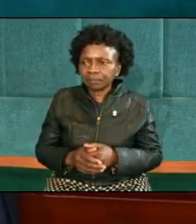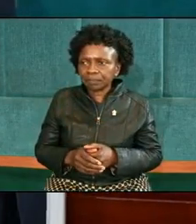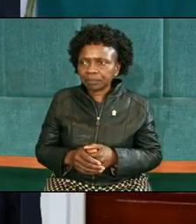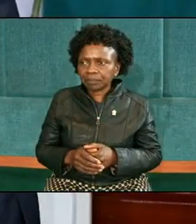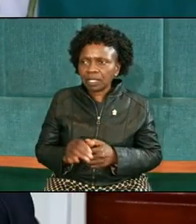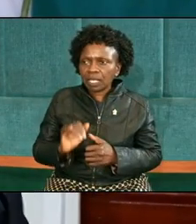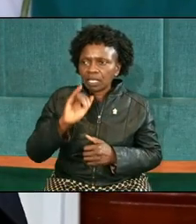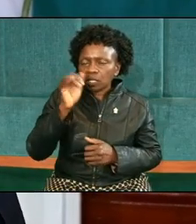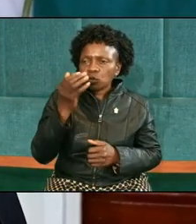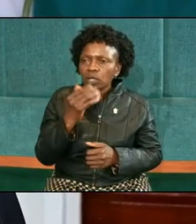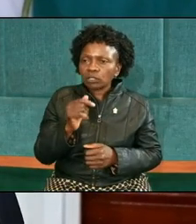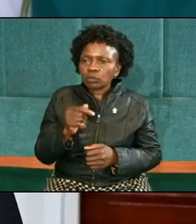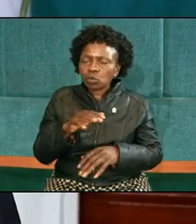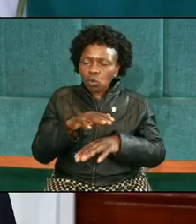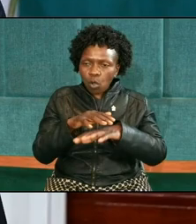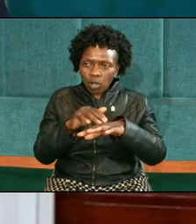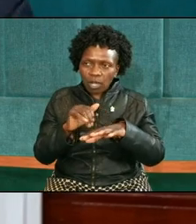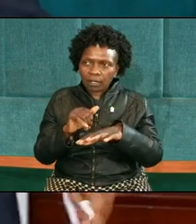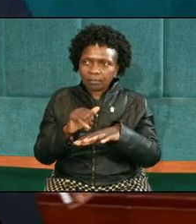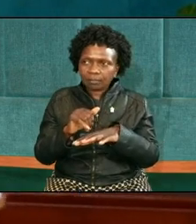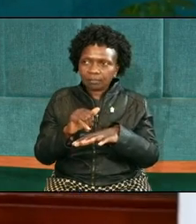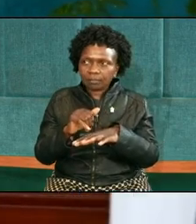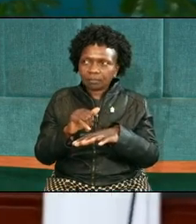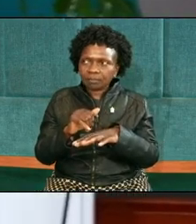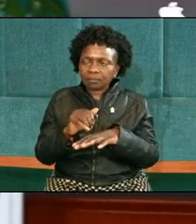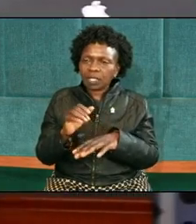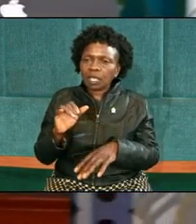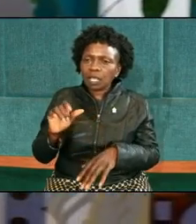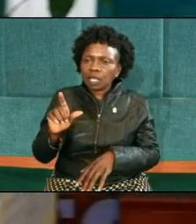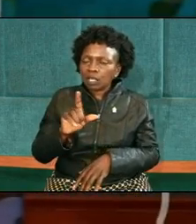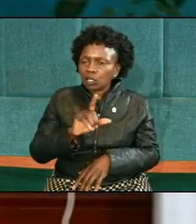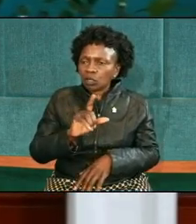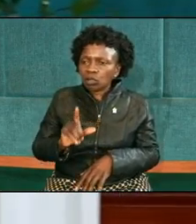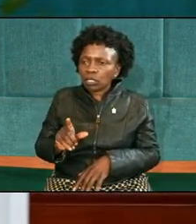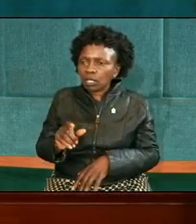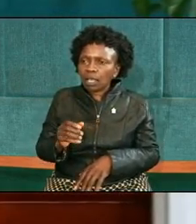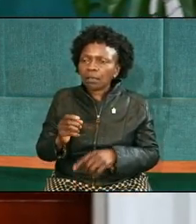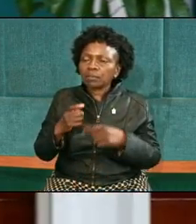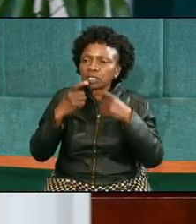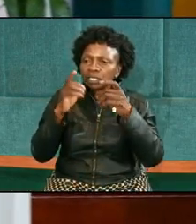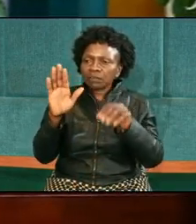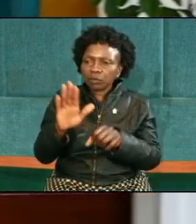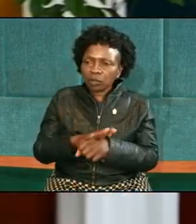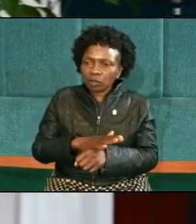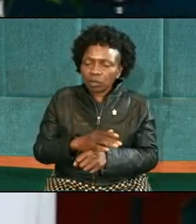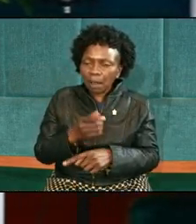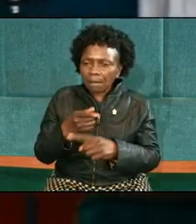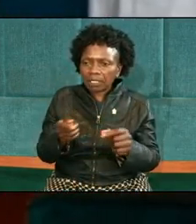He just wants you to call. He says, Lord, I mess up, but I'm coming home.